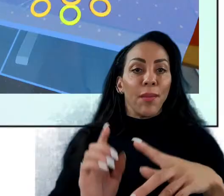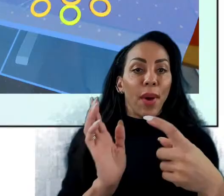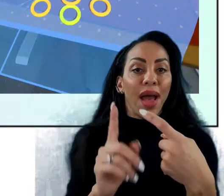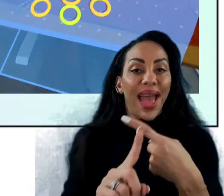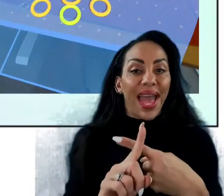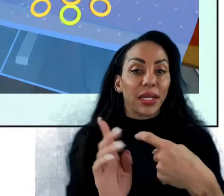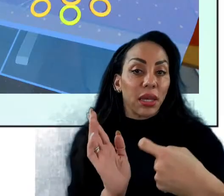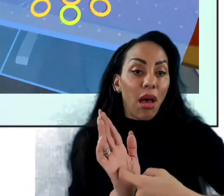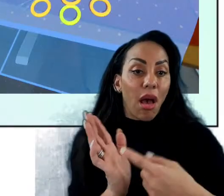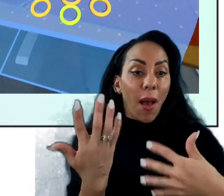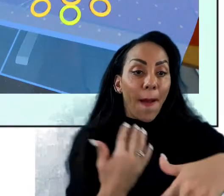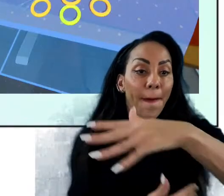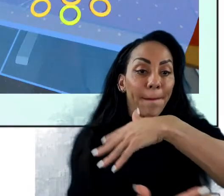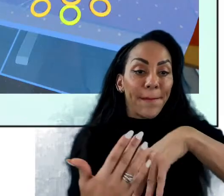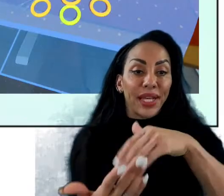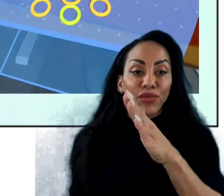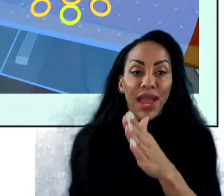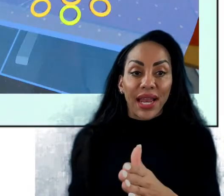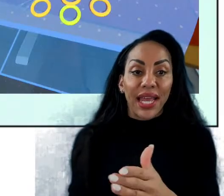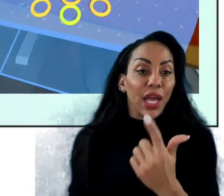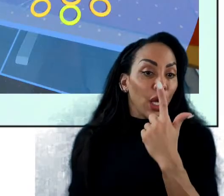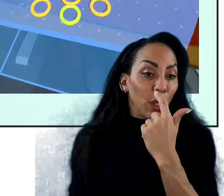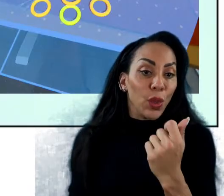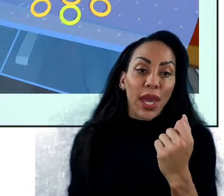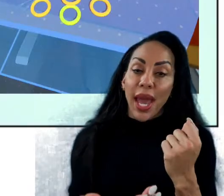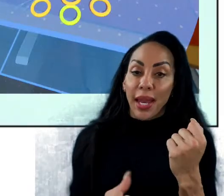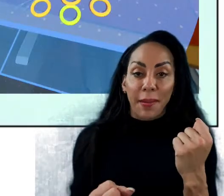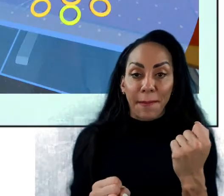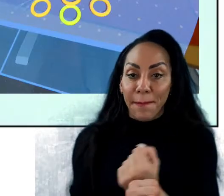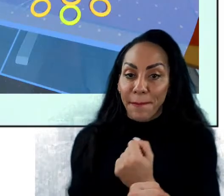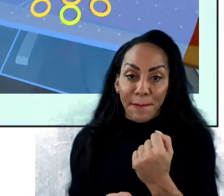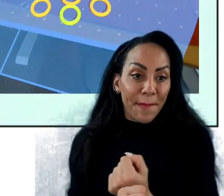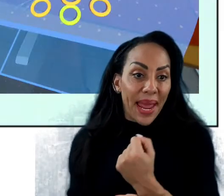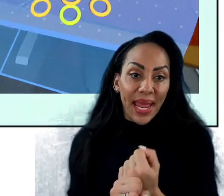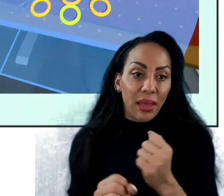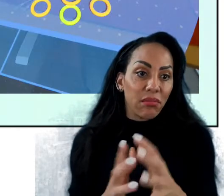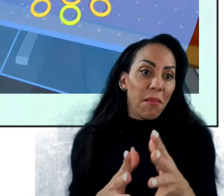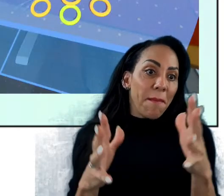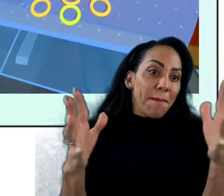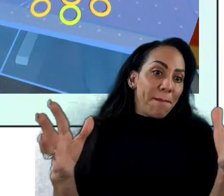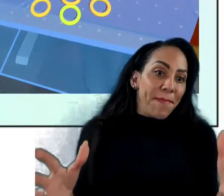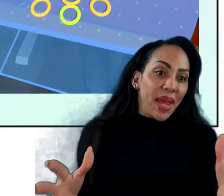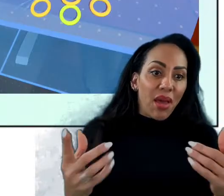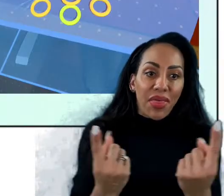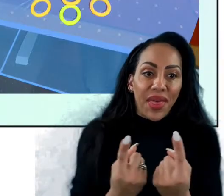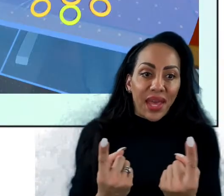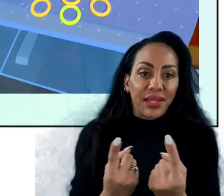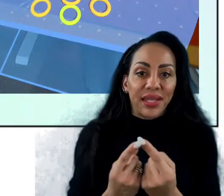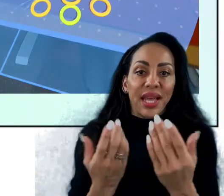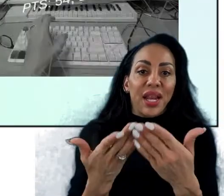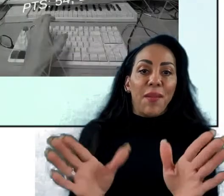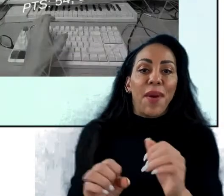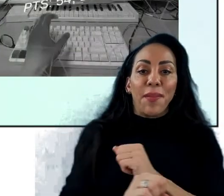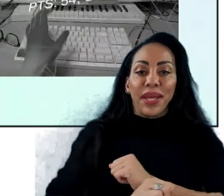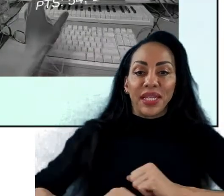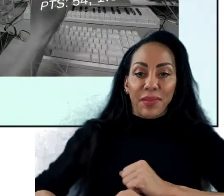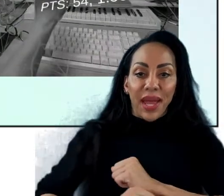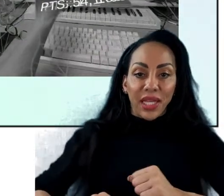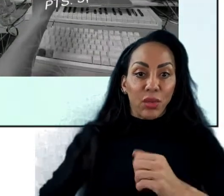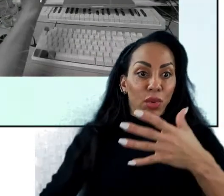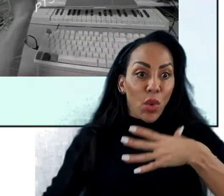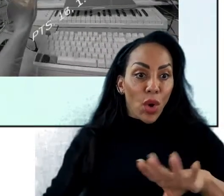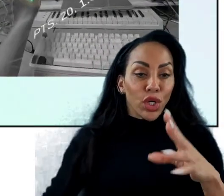the opportunity for larger scale interactions than we were used to. And this was something we were excited to explore.